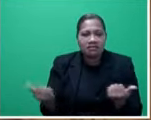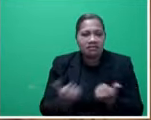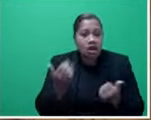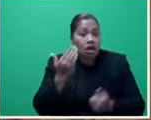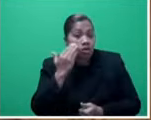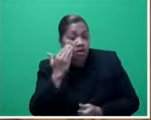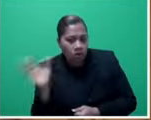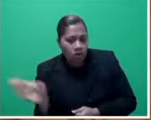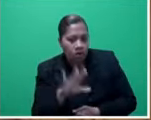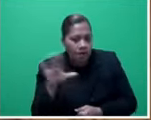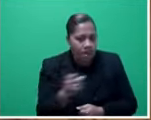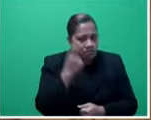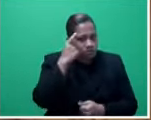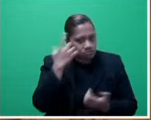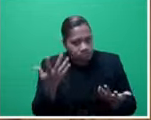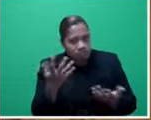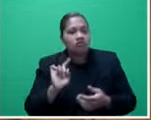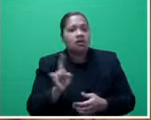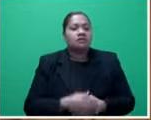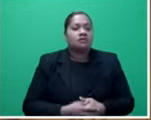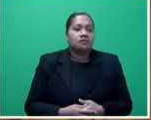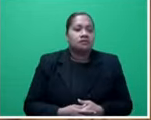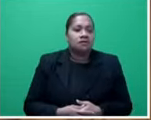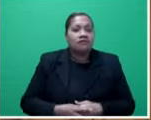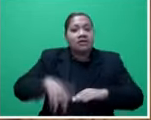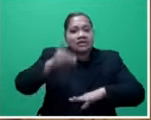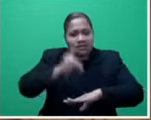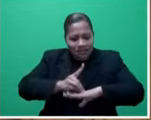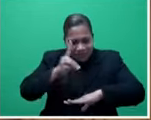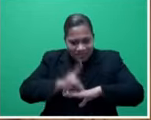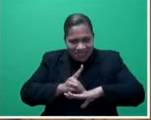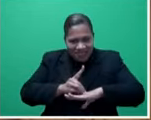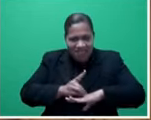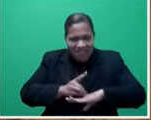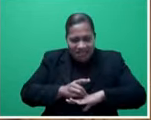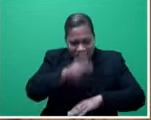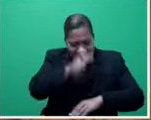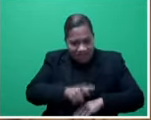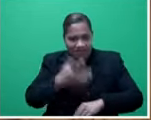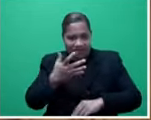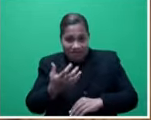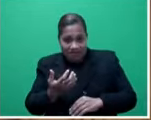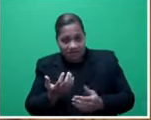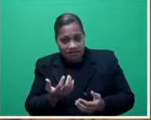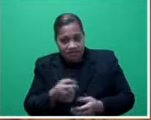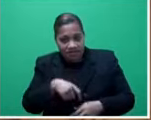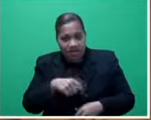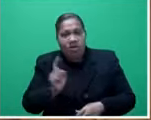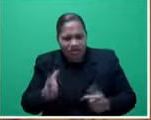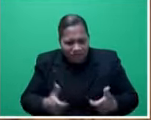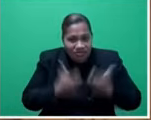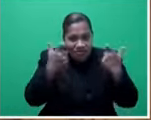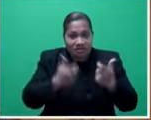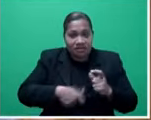to be mindful of the plight of the disability faced by persons with disabilities are the basic reason